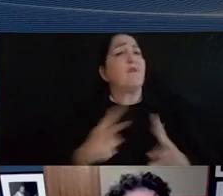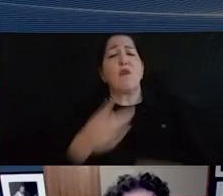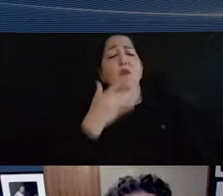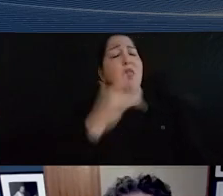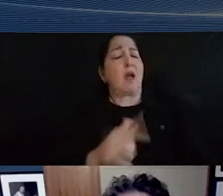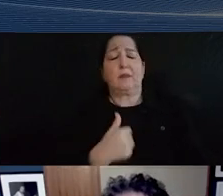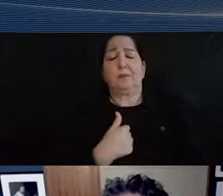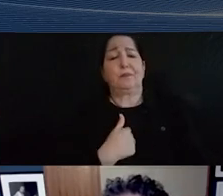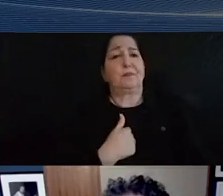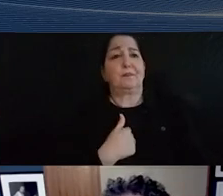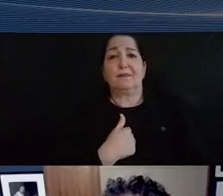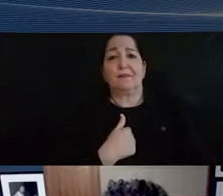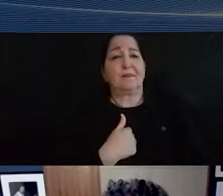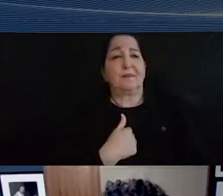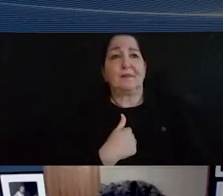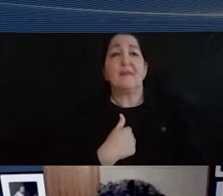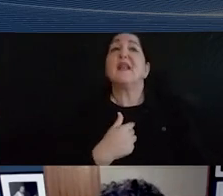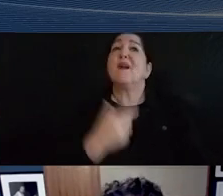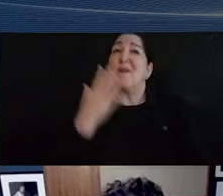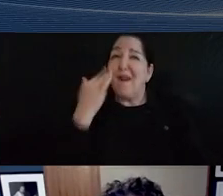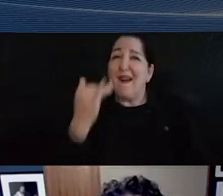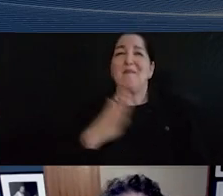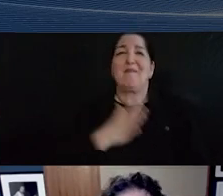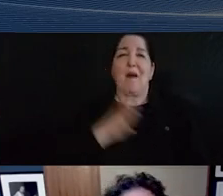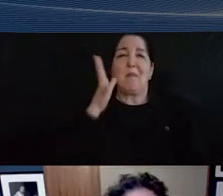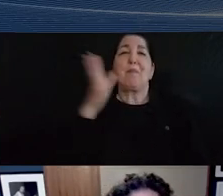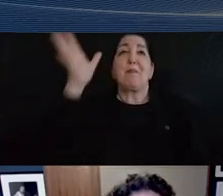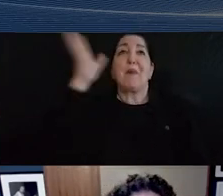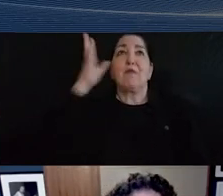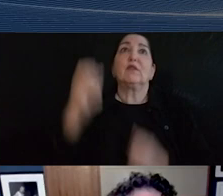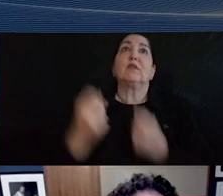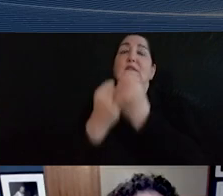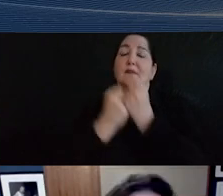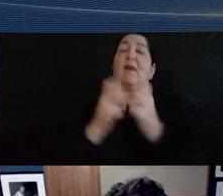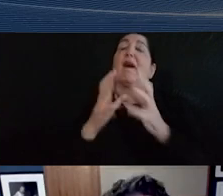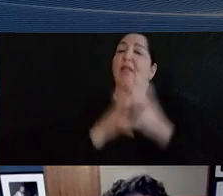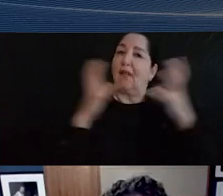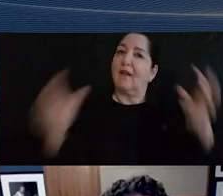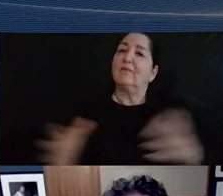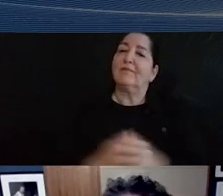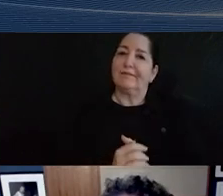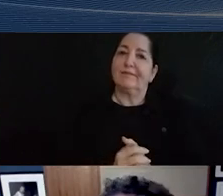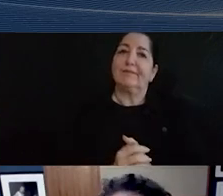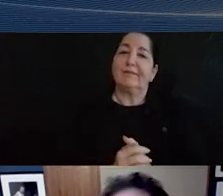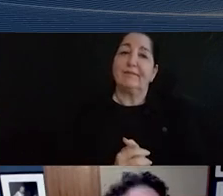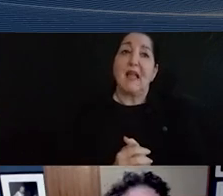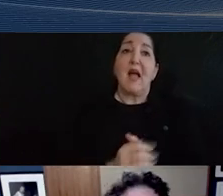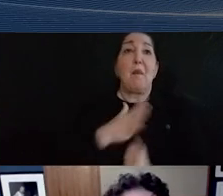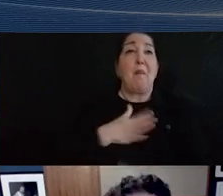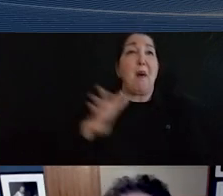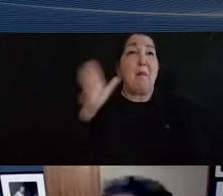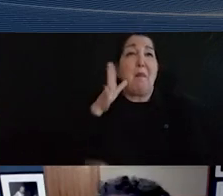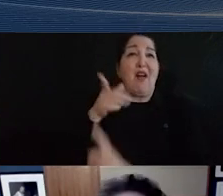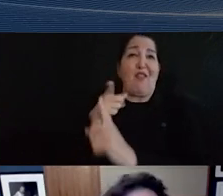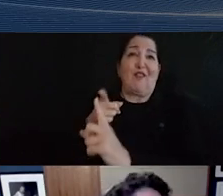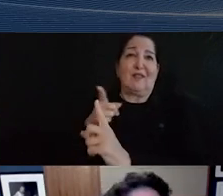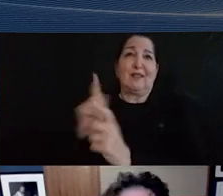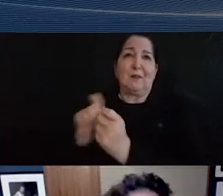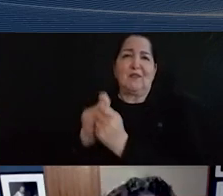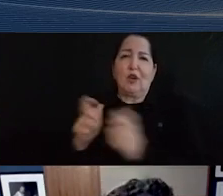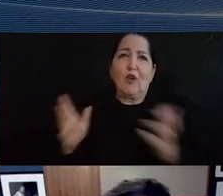very lucky that I have very, very supportive parents. And I have a mother who is